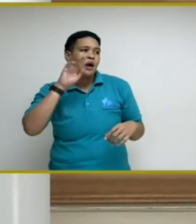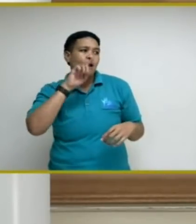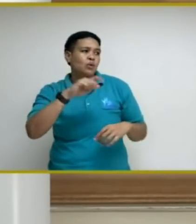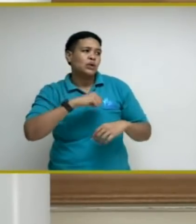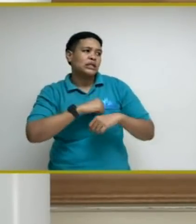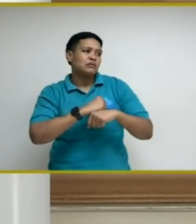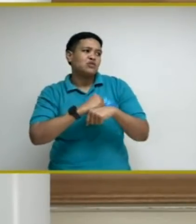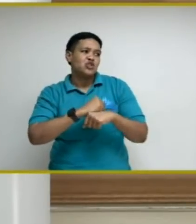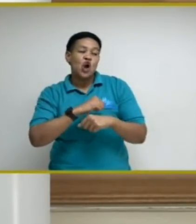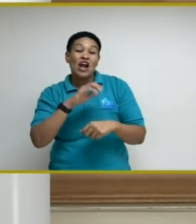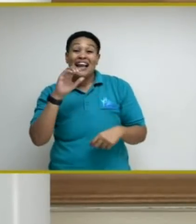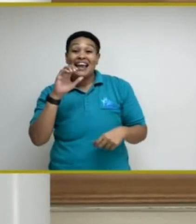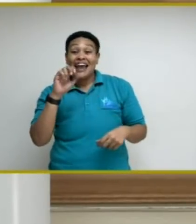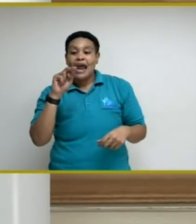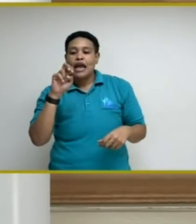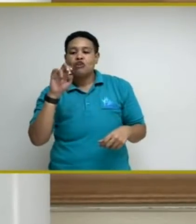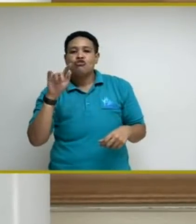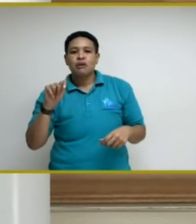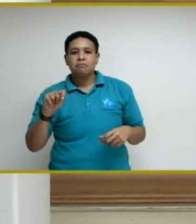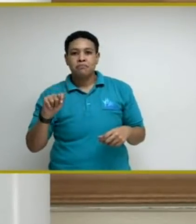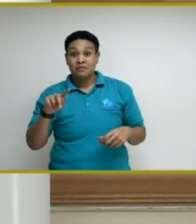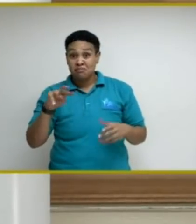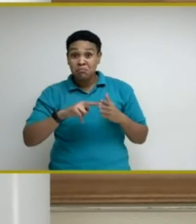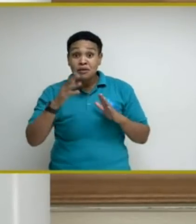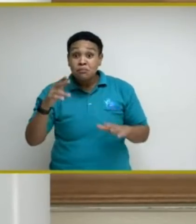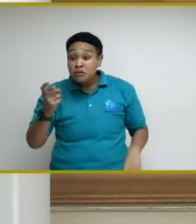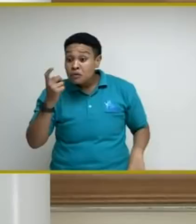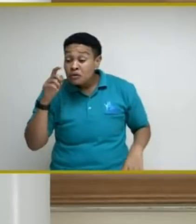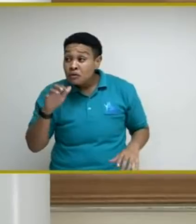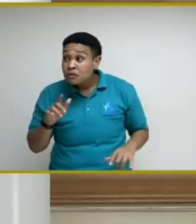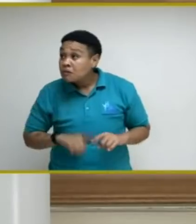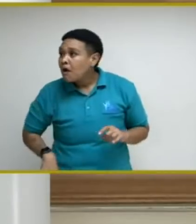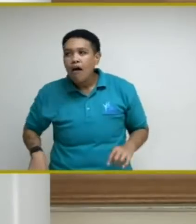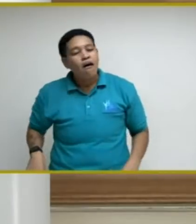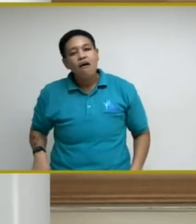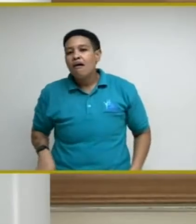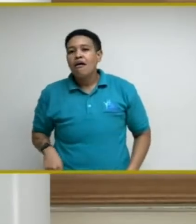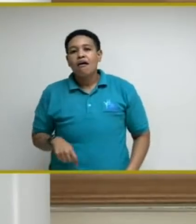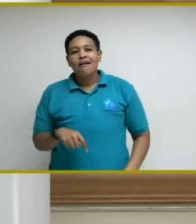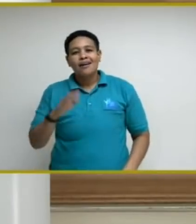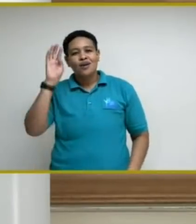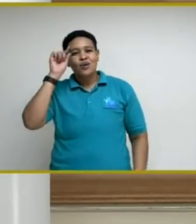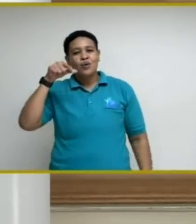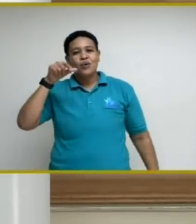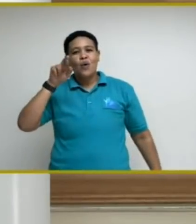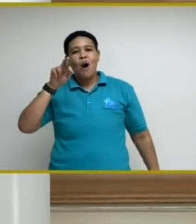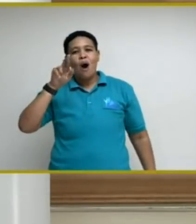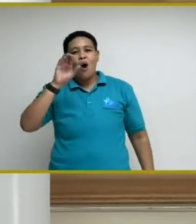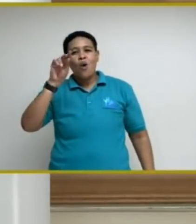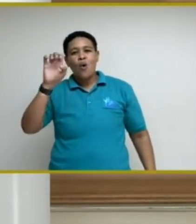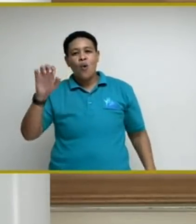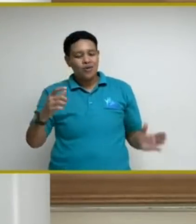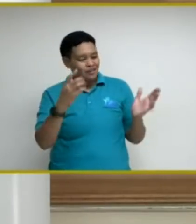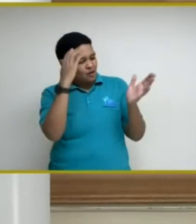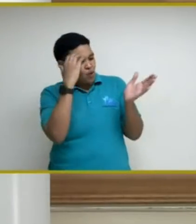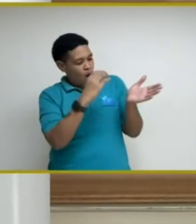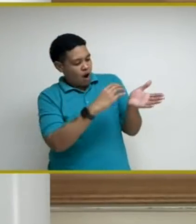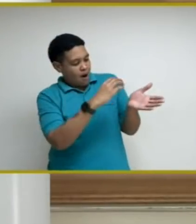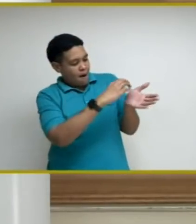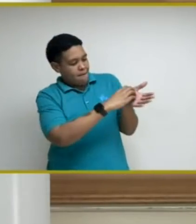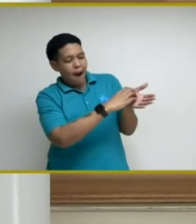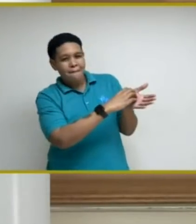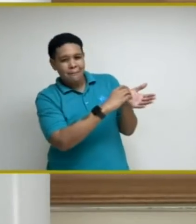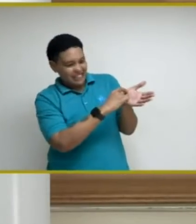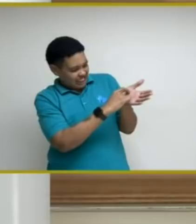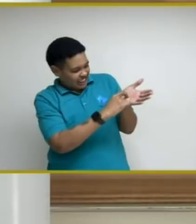securely encrypted. That's the objective. And again, there's precedence for that. And so the conversation is around that